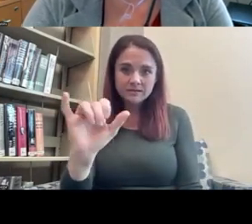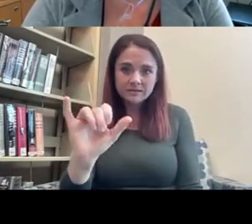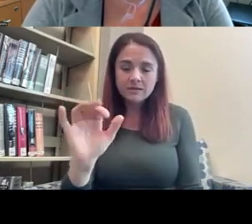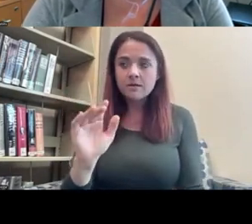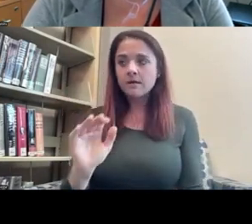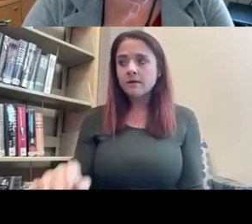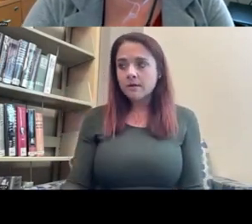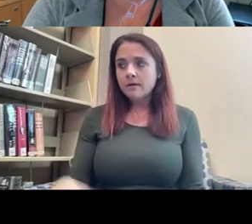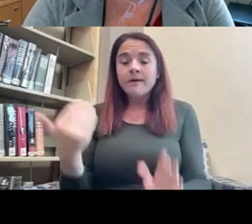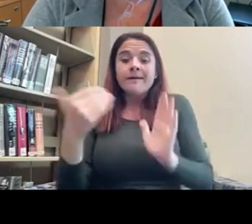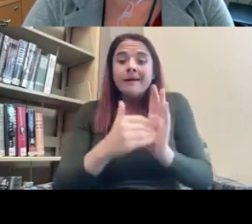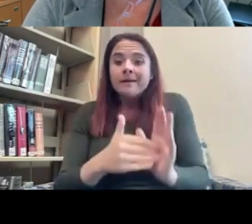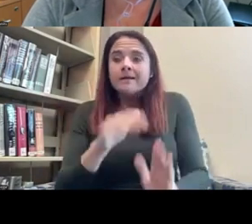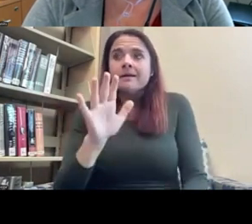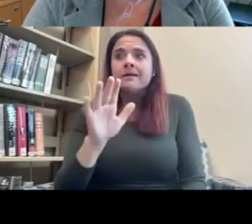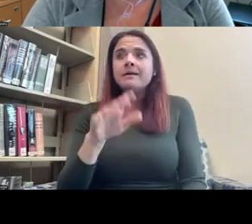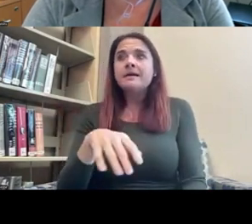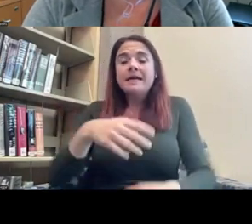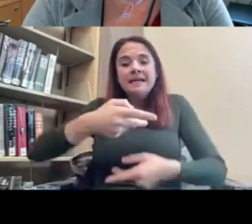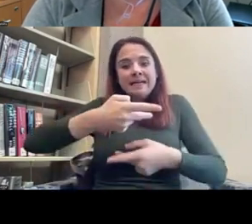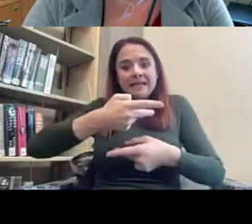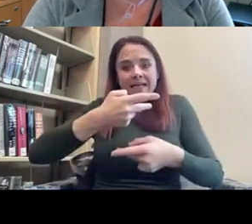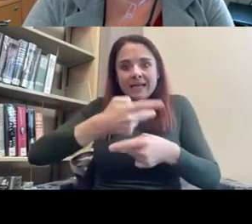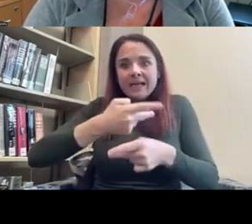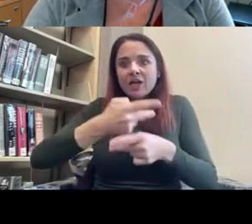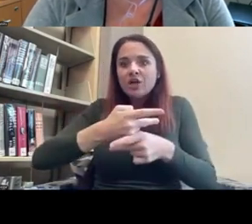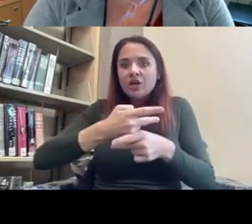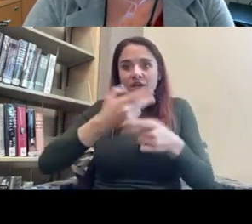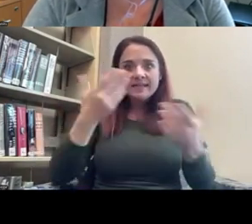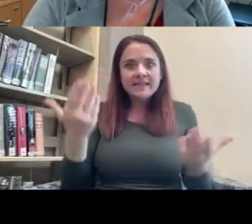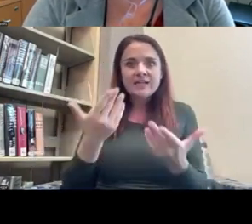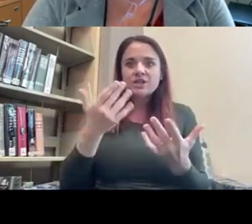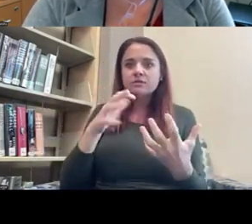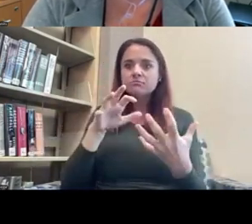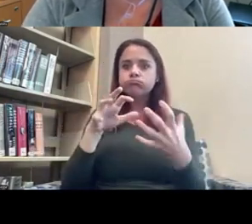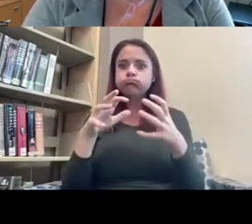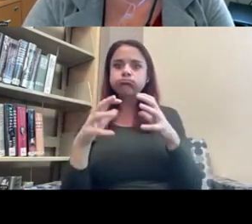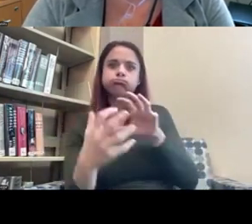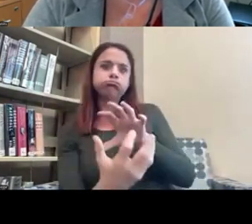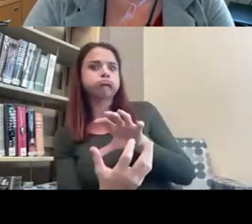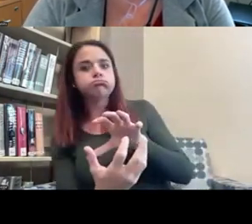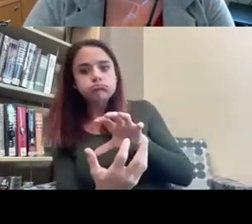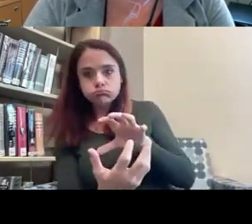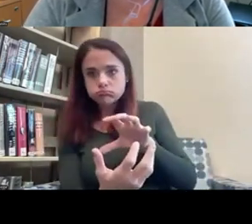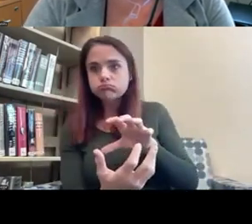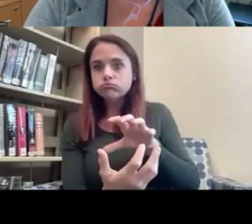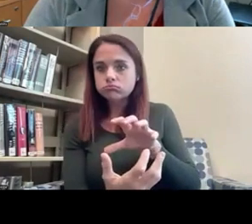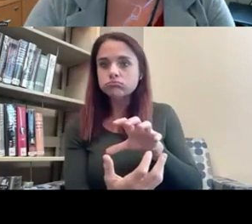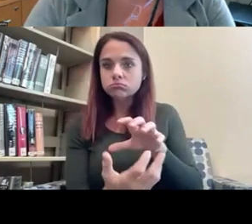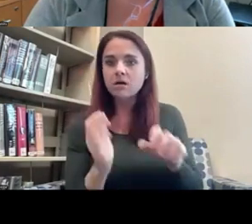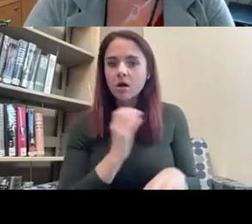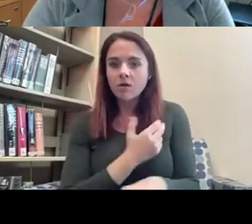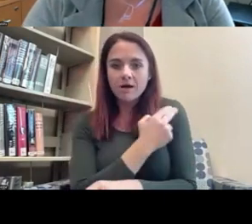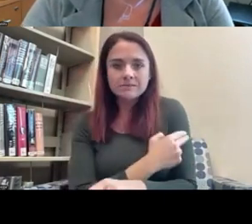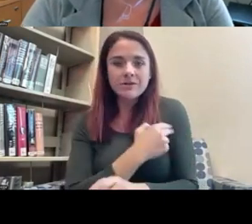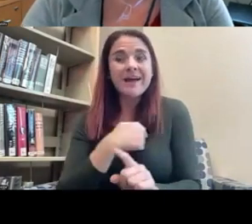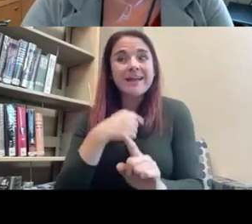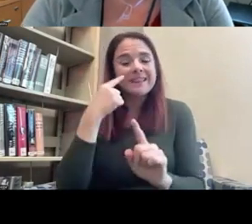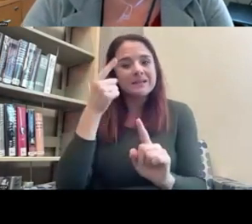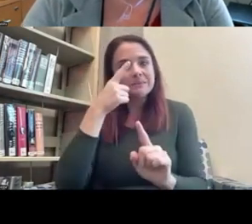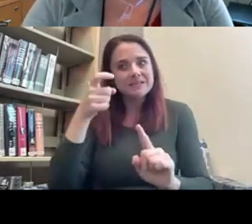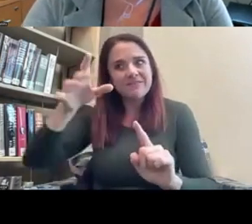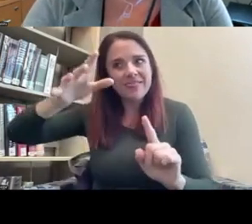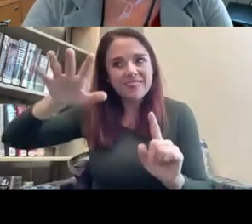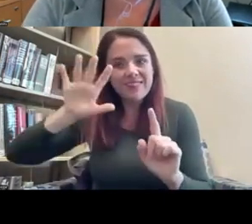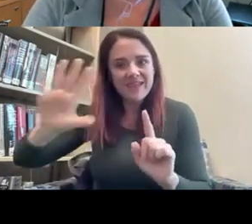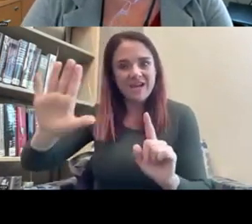As I said, care has been transformed here at Noyes, I think, because of their interventions that